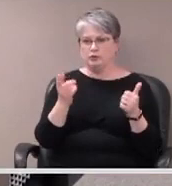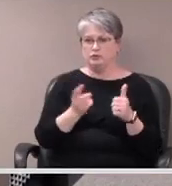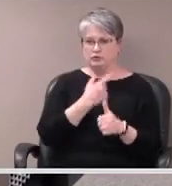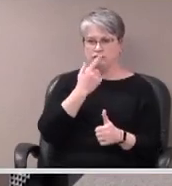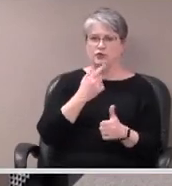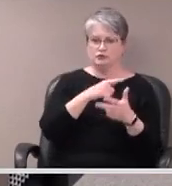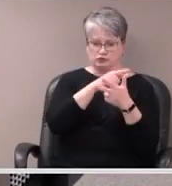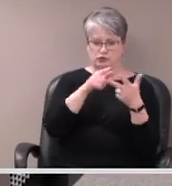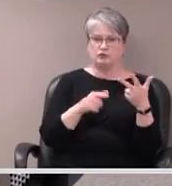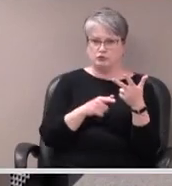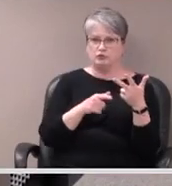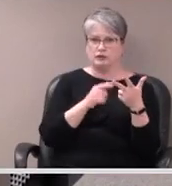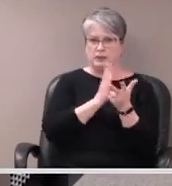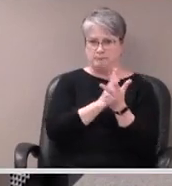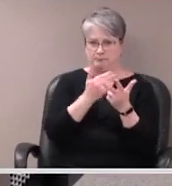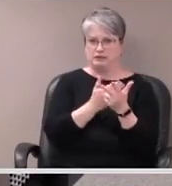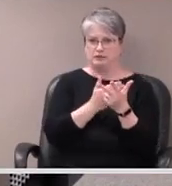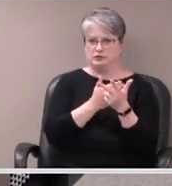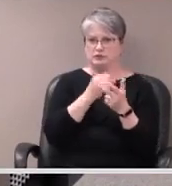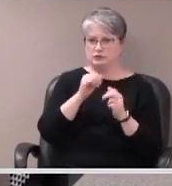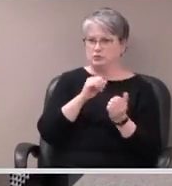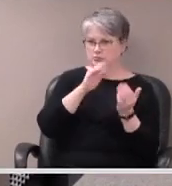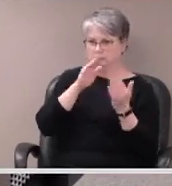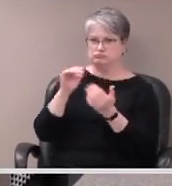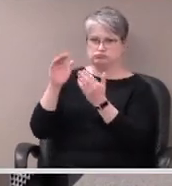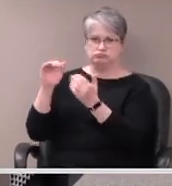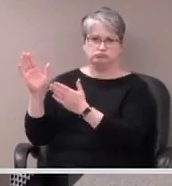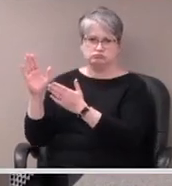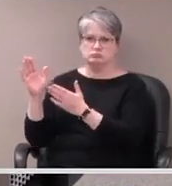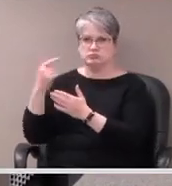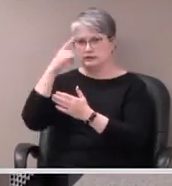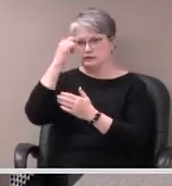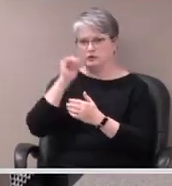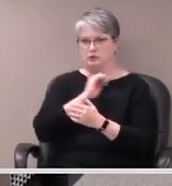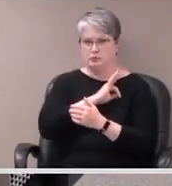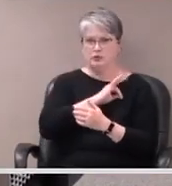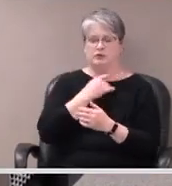the three budgets that we will be presenting to the board for the